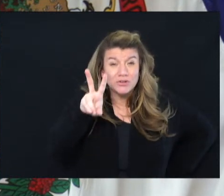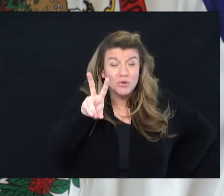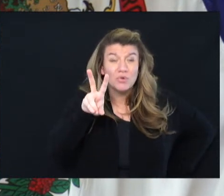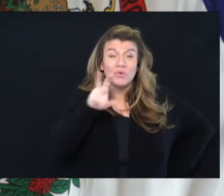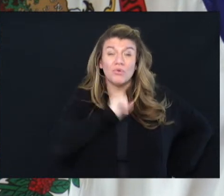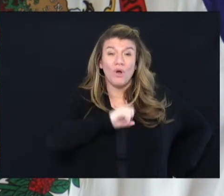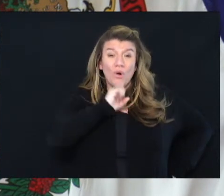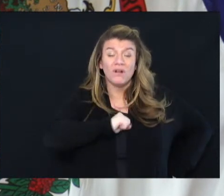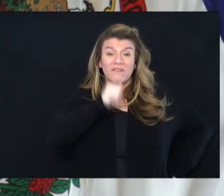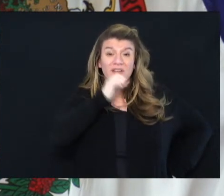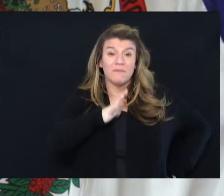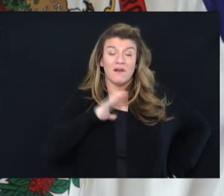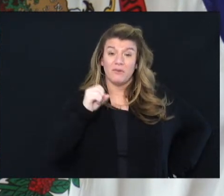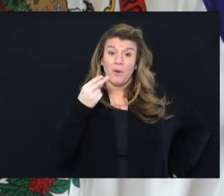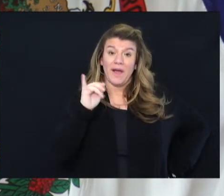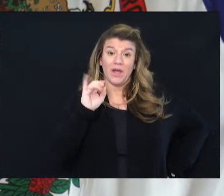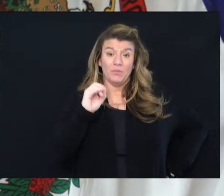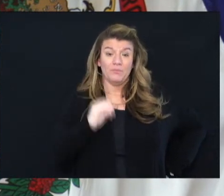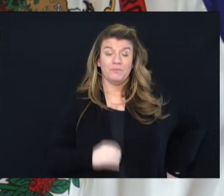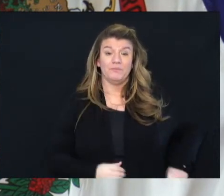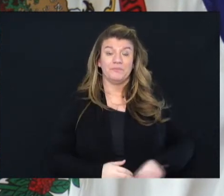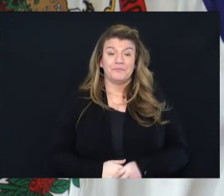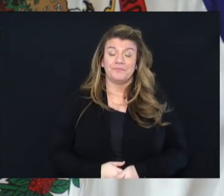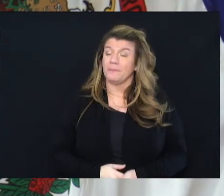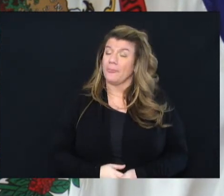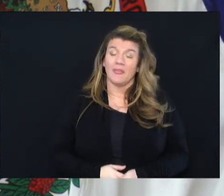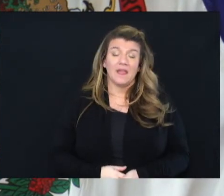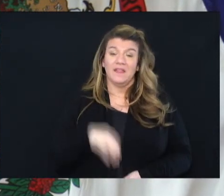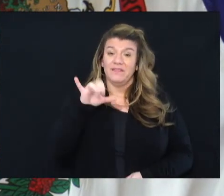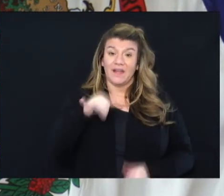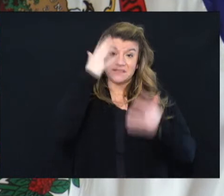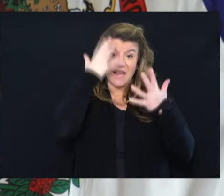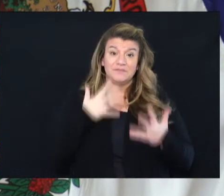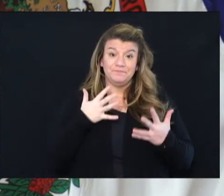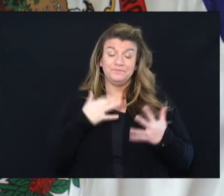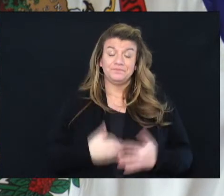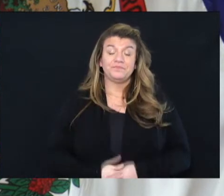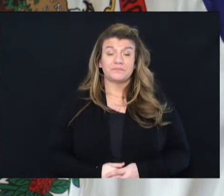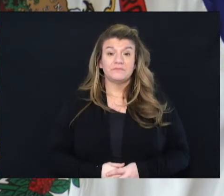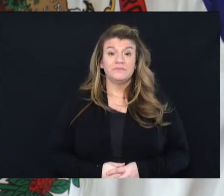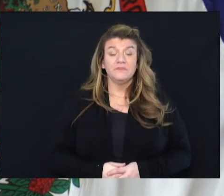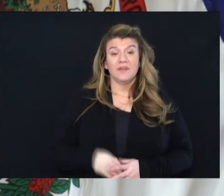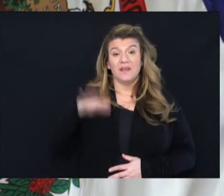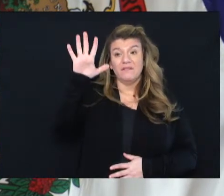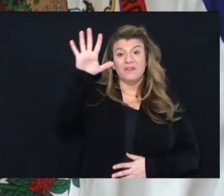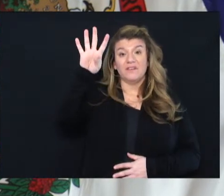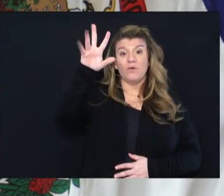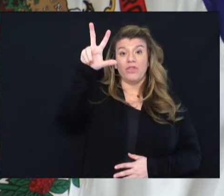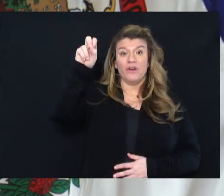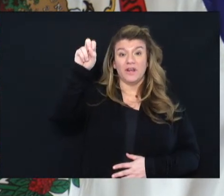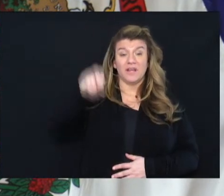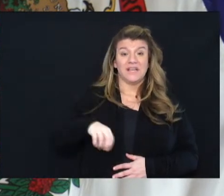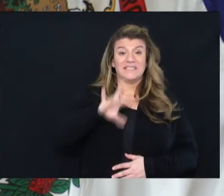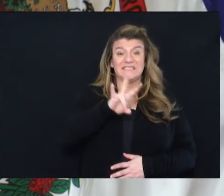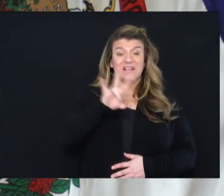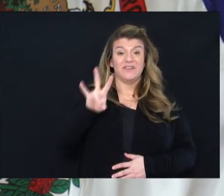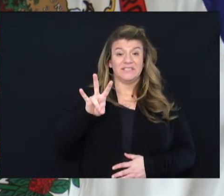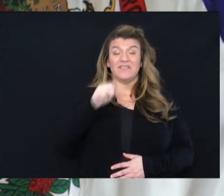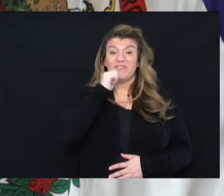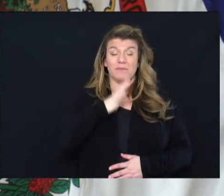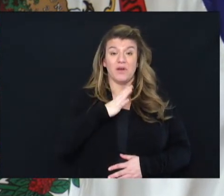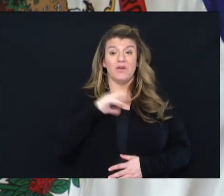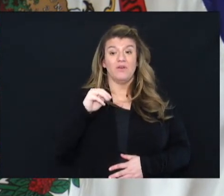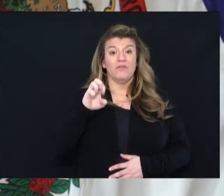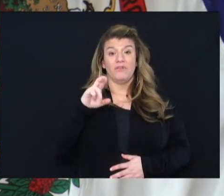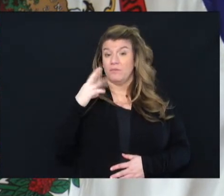32-year-old female from Ohio County. Really sad. The 5,430th death, a 77-year-old female